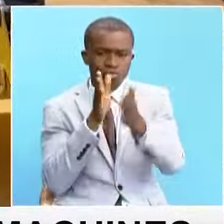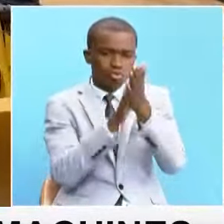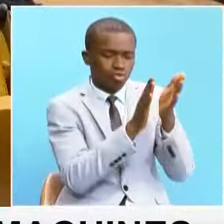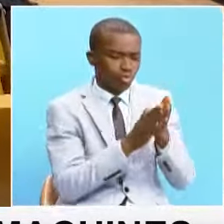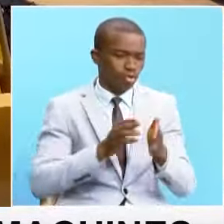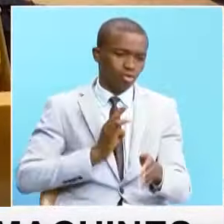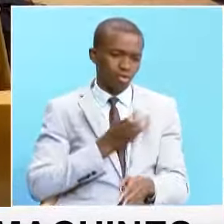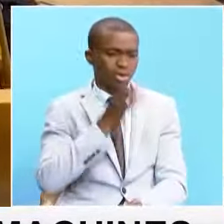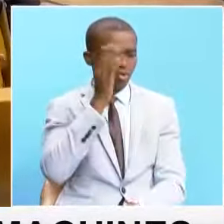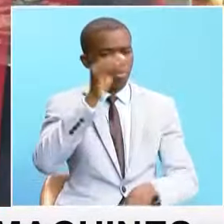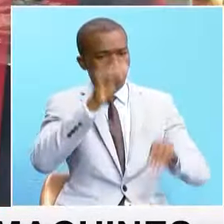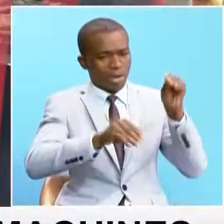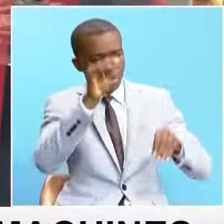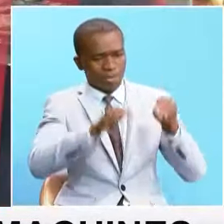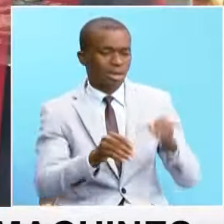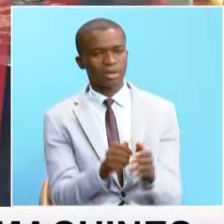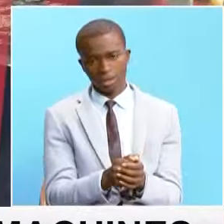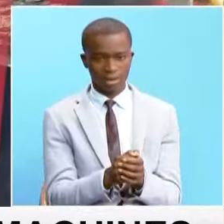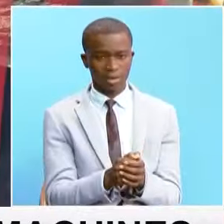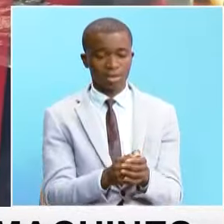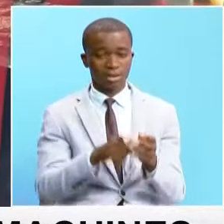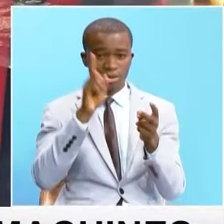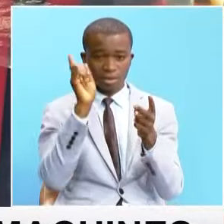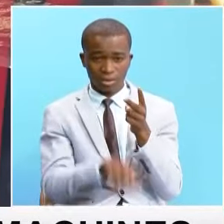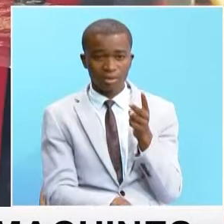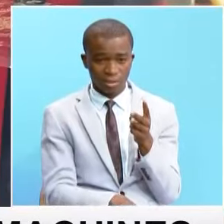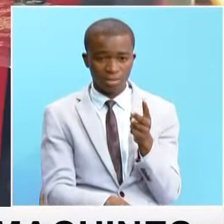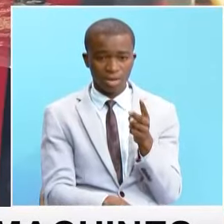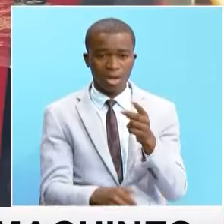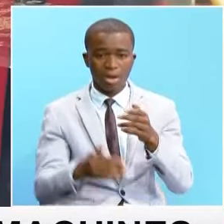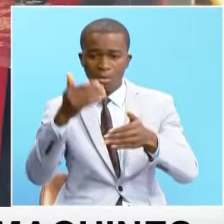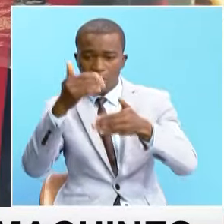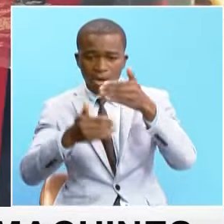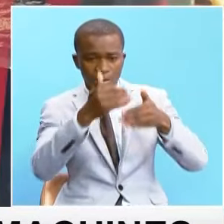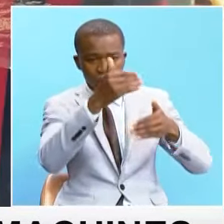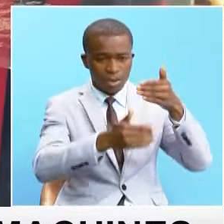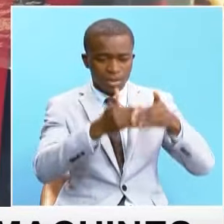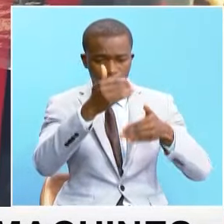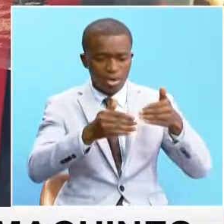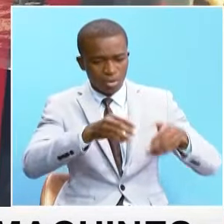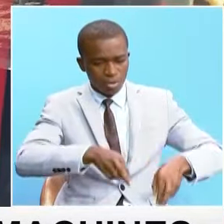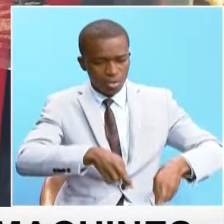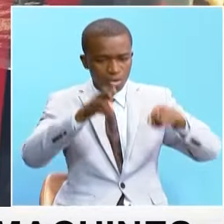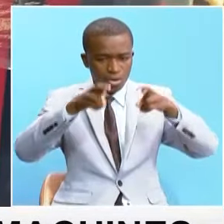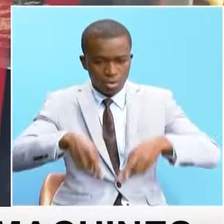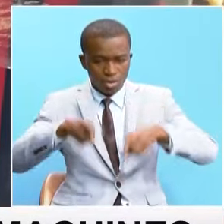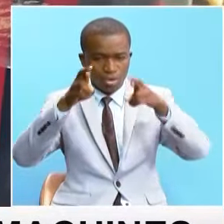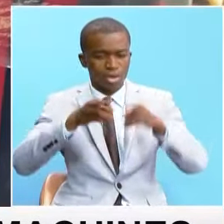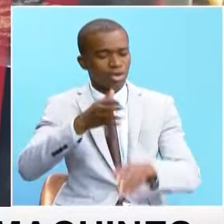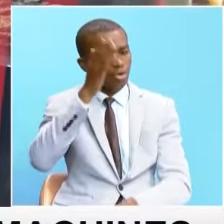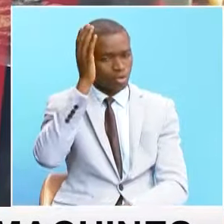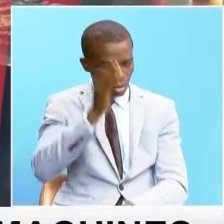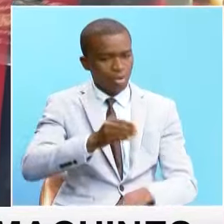the major roads within neighborhoods. These are roads that open up a settlement